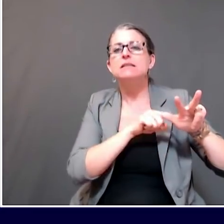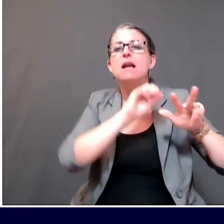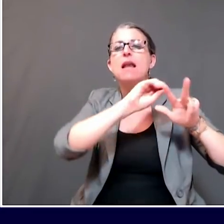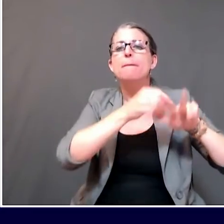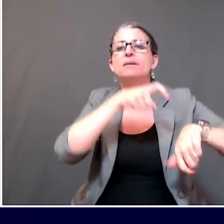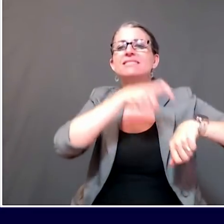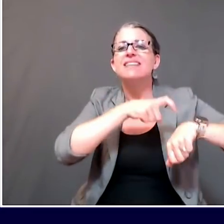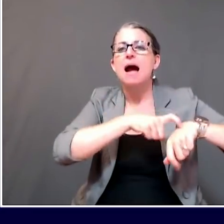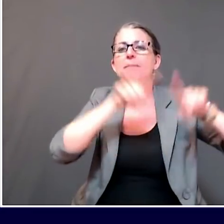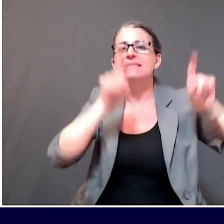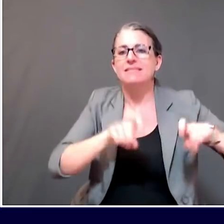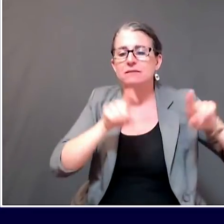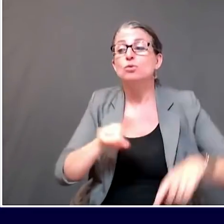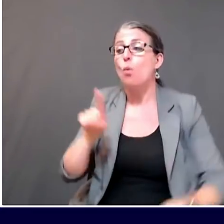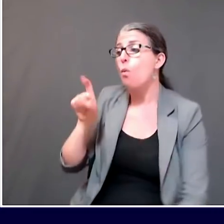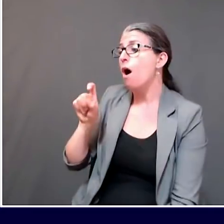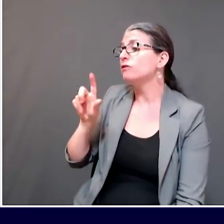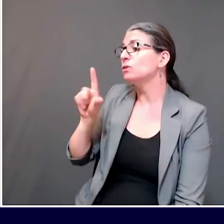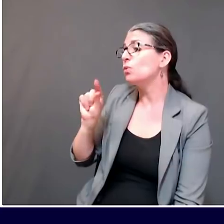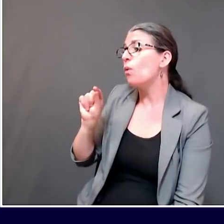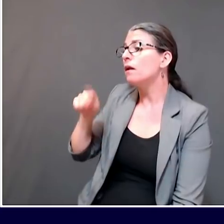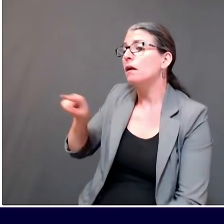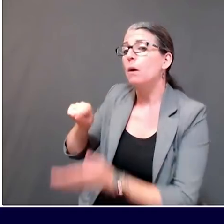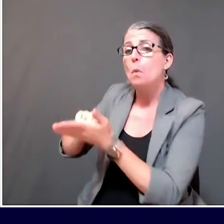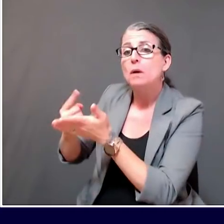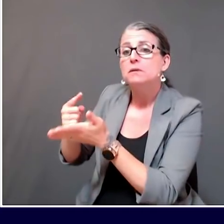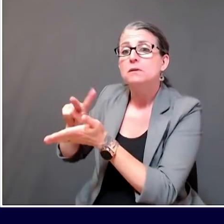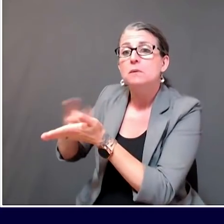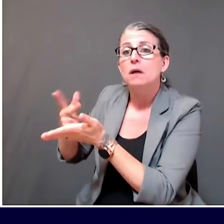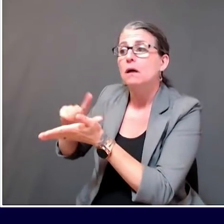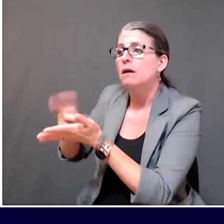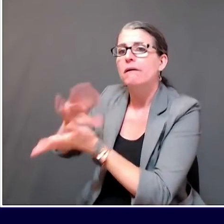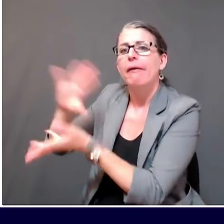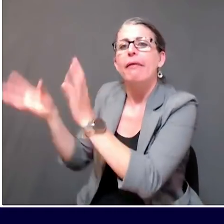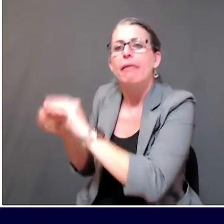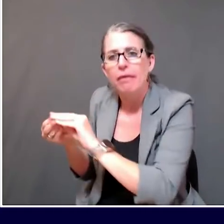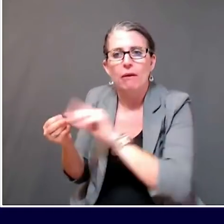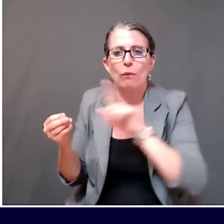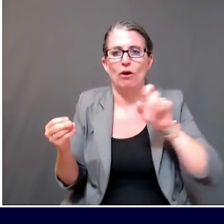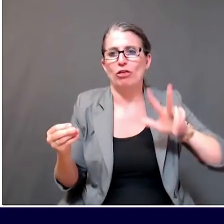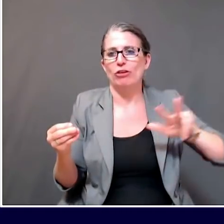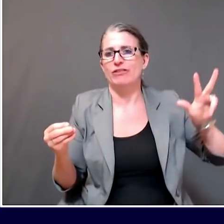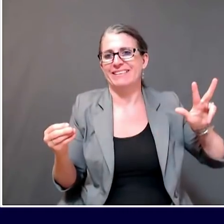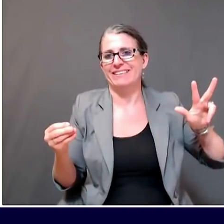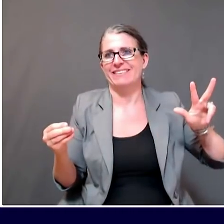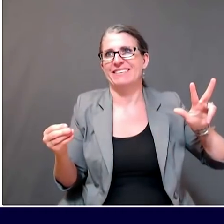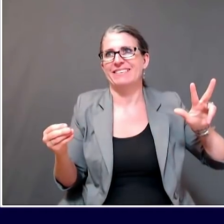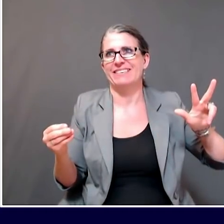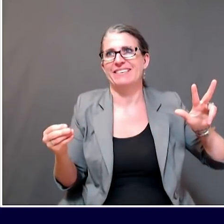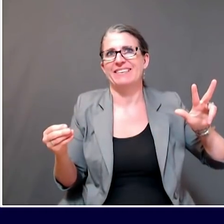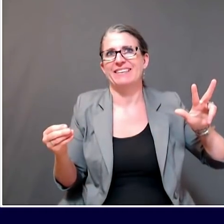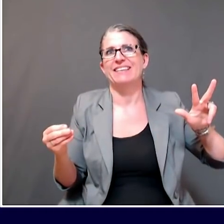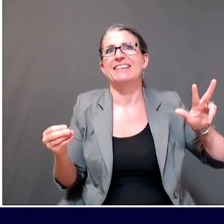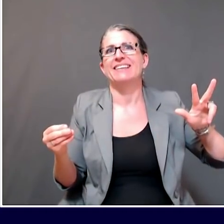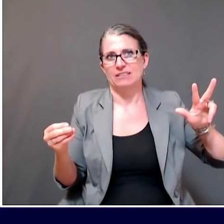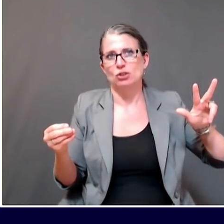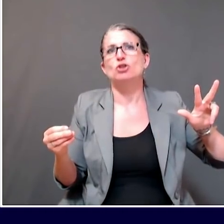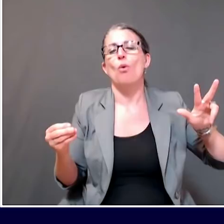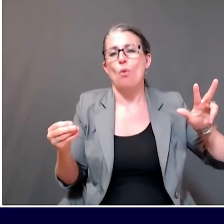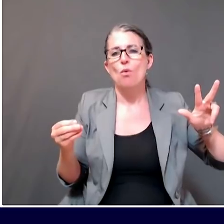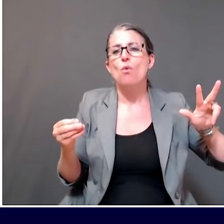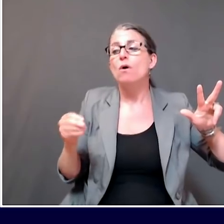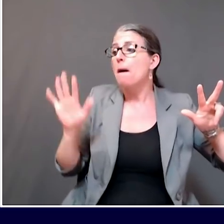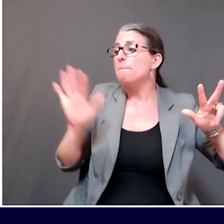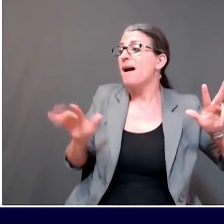been about 13 or so individuals who may have gotten more than one test, roughly speaking. It could have been one person who